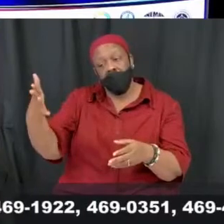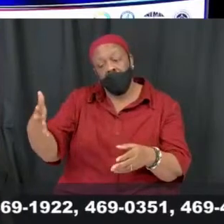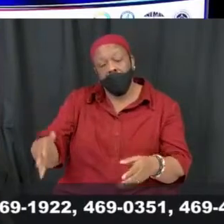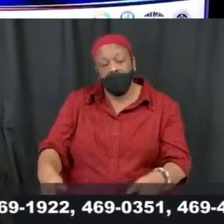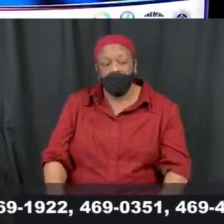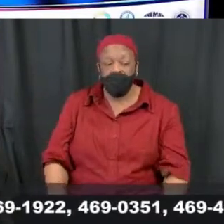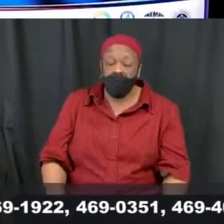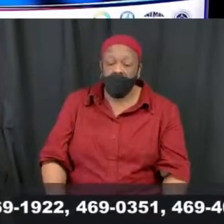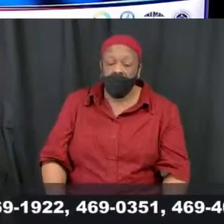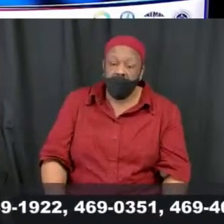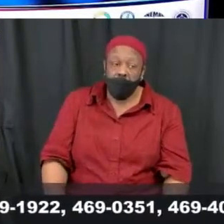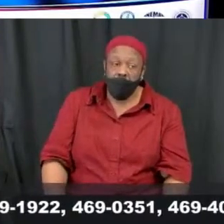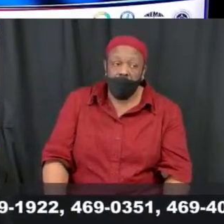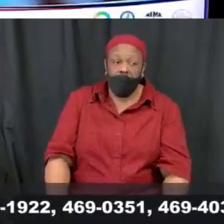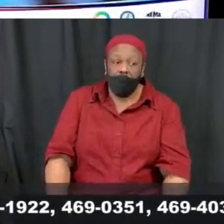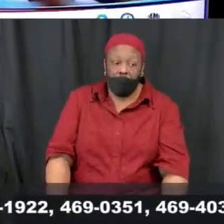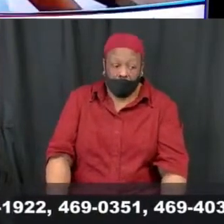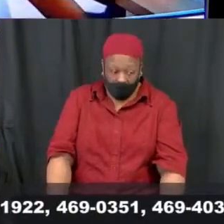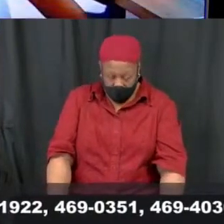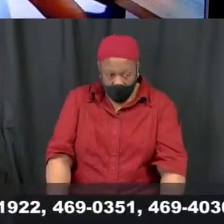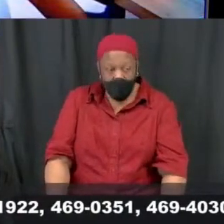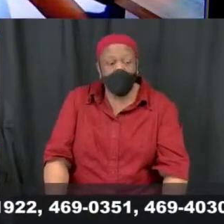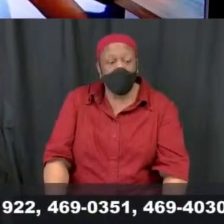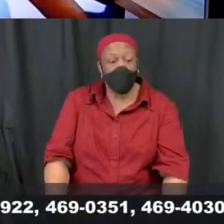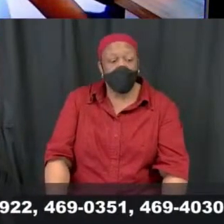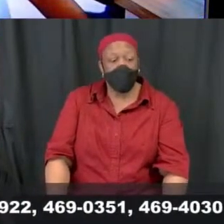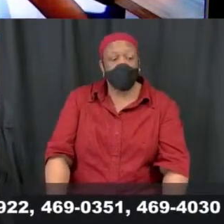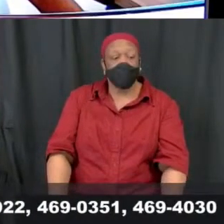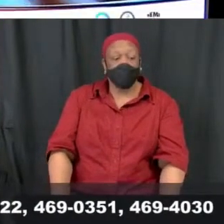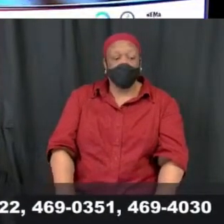This is our last question for the day.